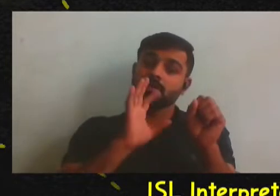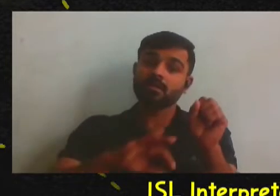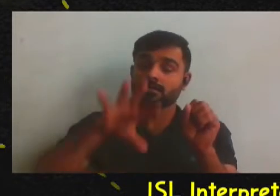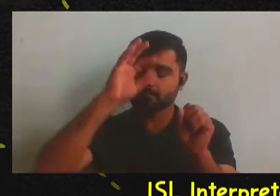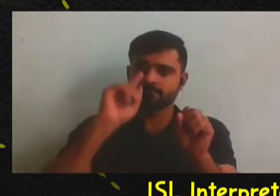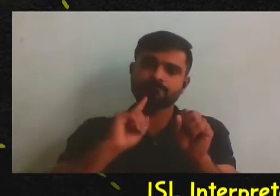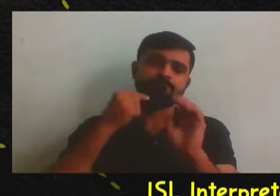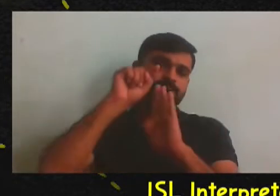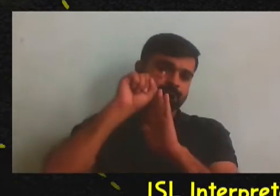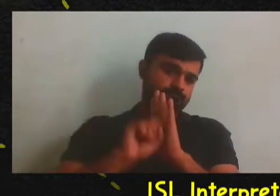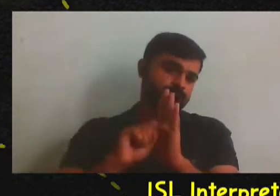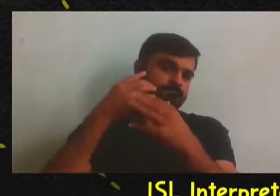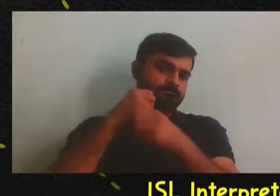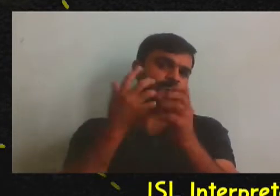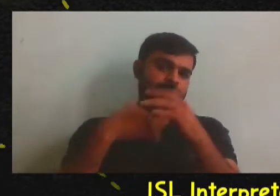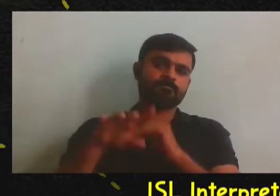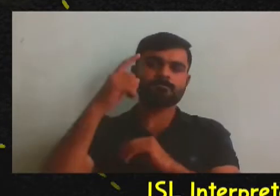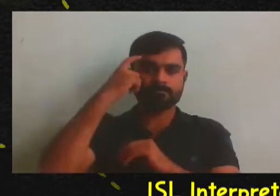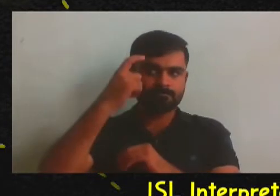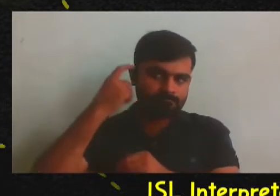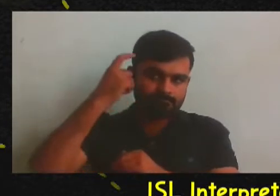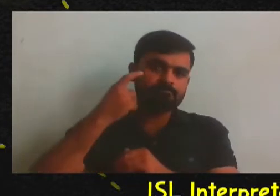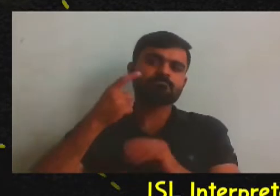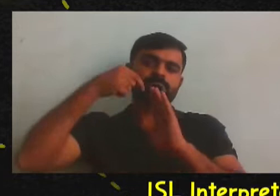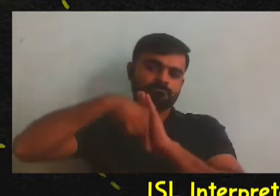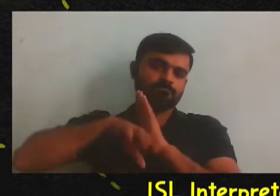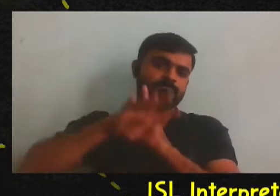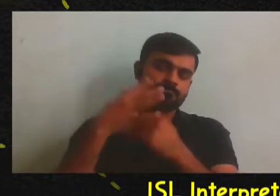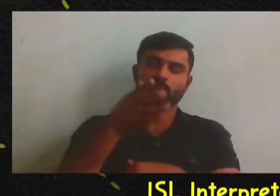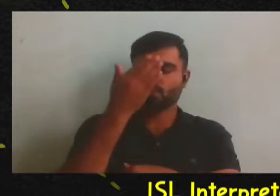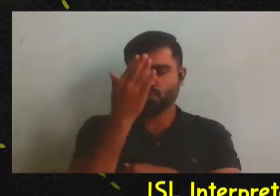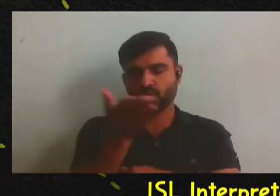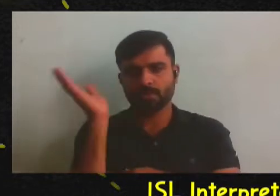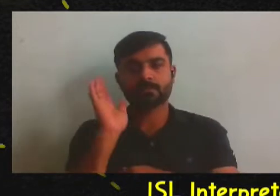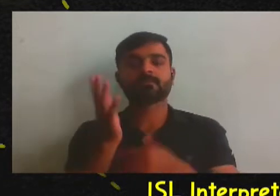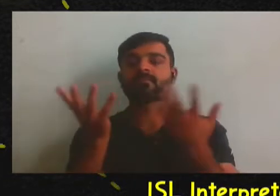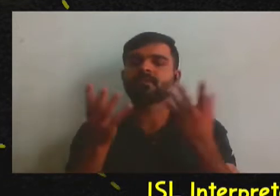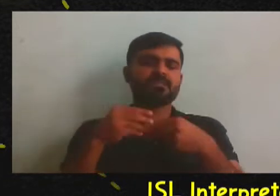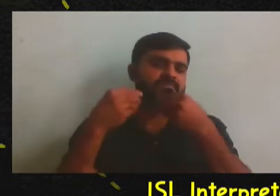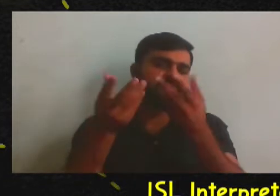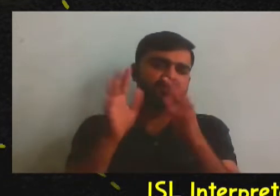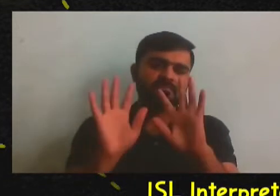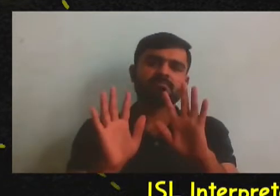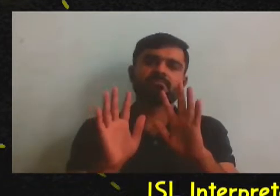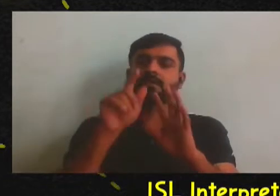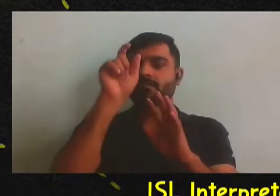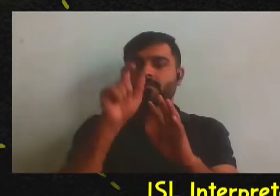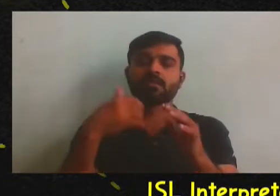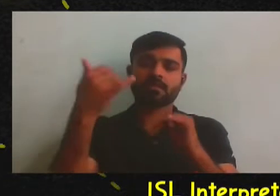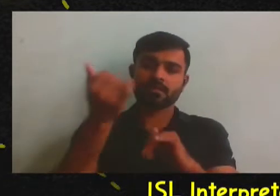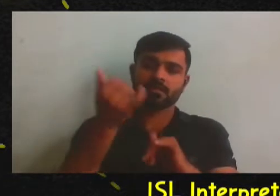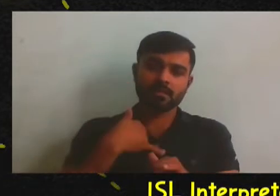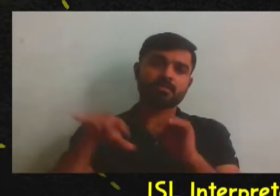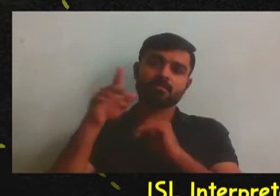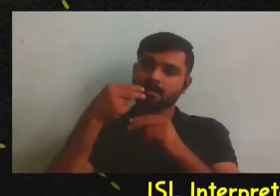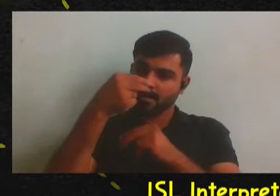ethical principles and really think about it deeply. Because, just by giving, a person calling and giving by their name